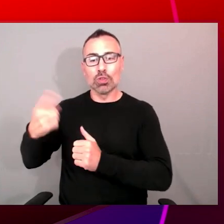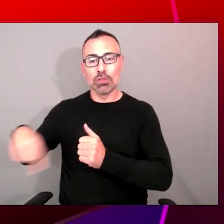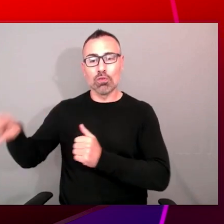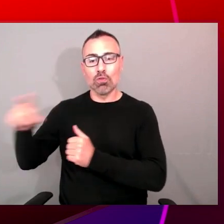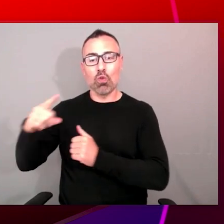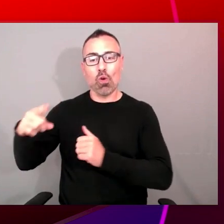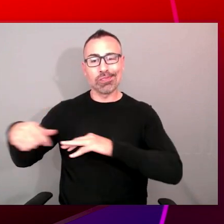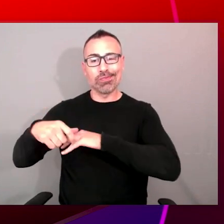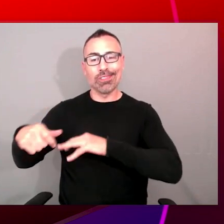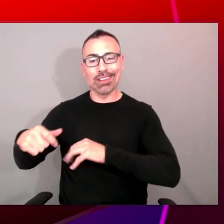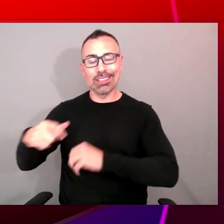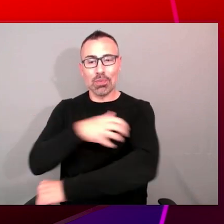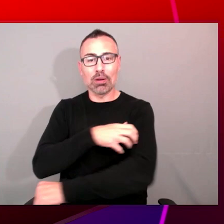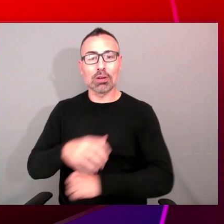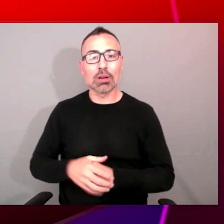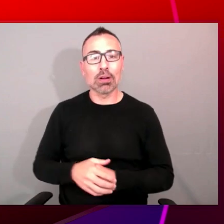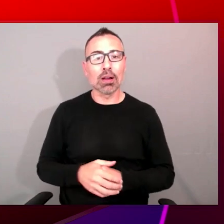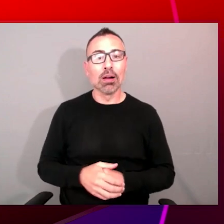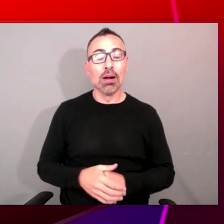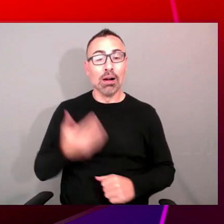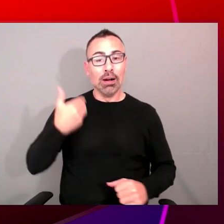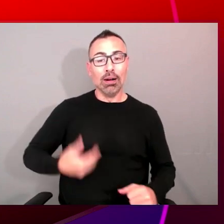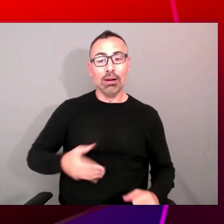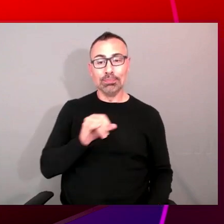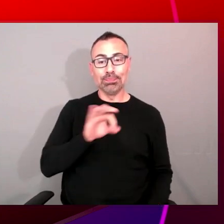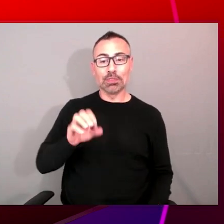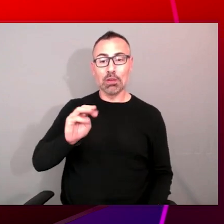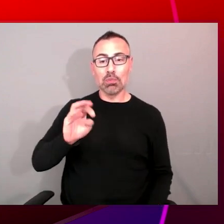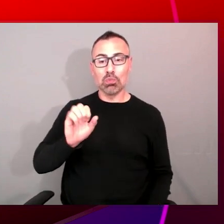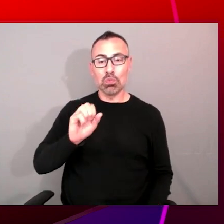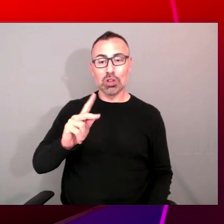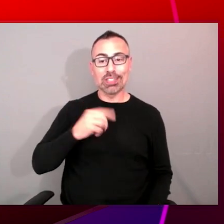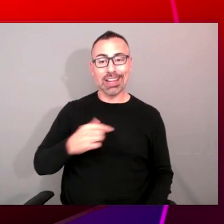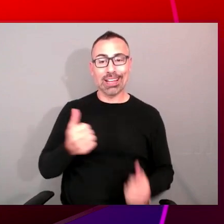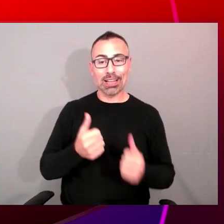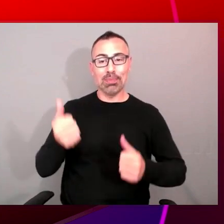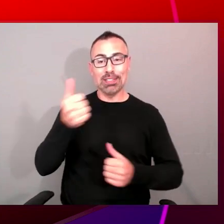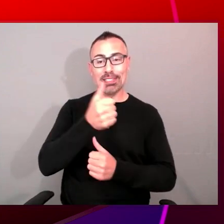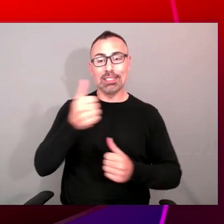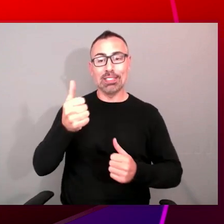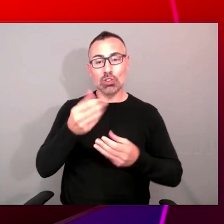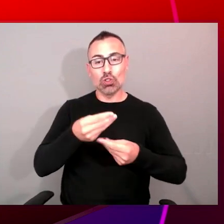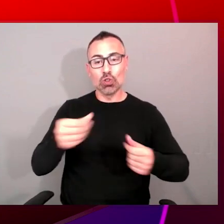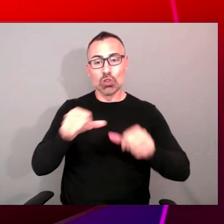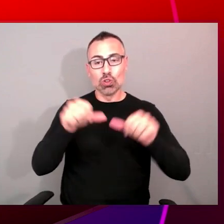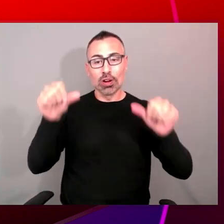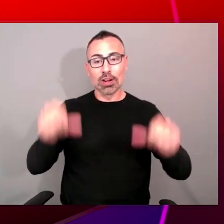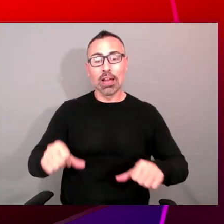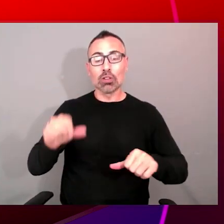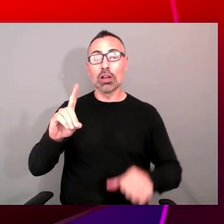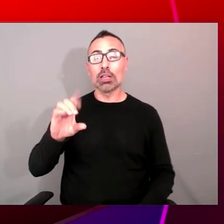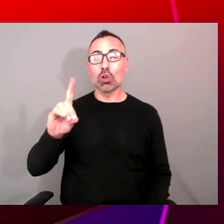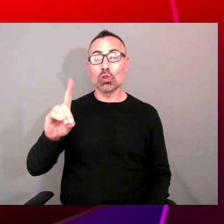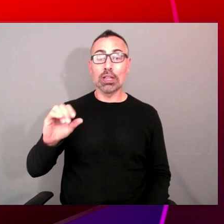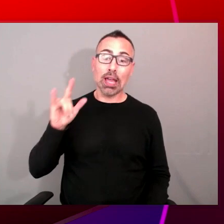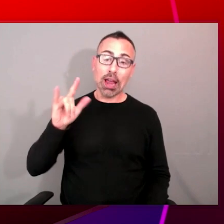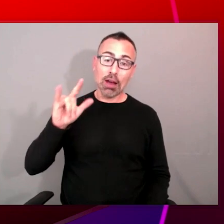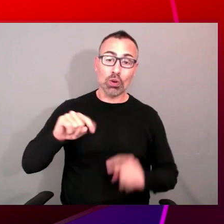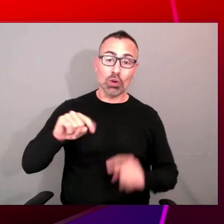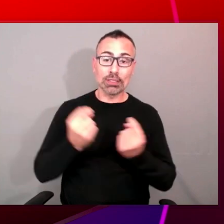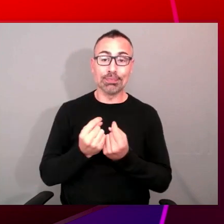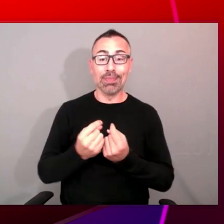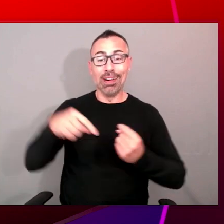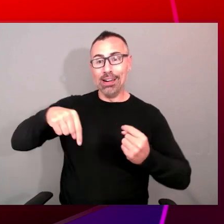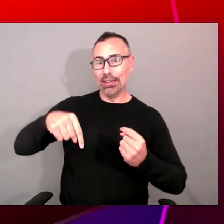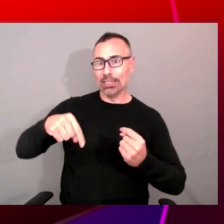Yeah, and my name is Jeff Marushak. I'm a senior solutions architect on our DoD Air Force team. And this was the segment that I've been